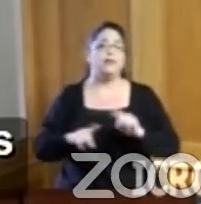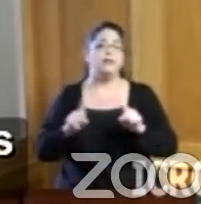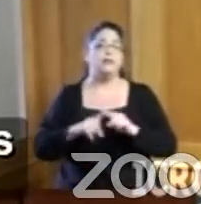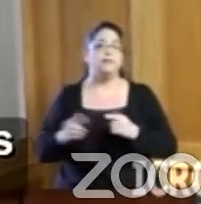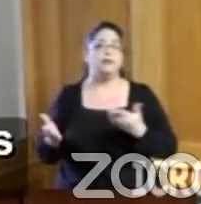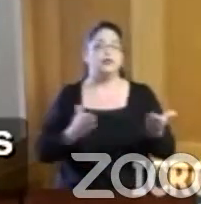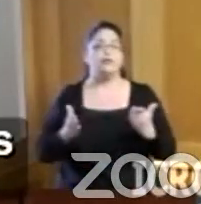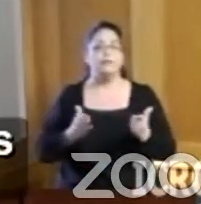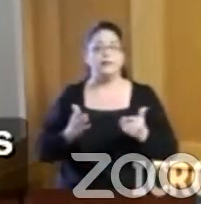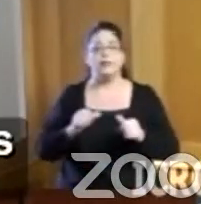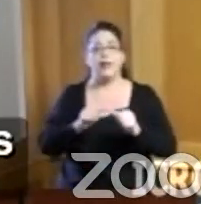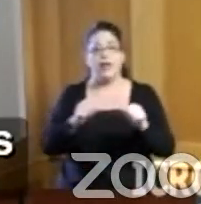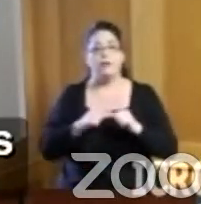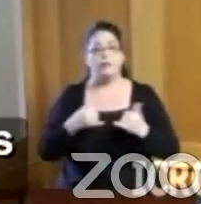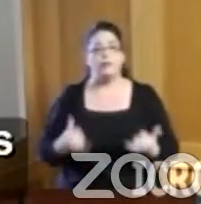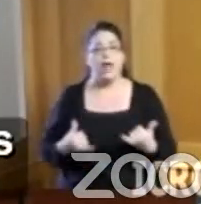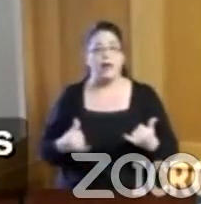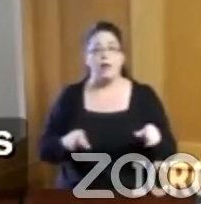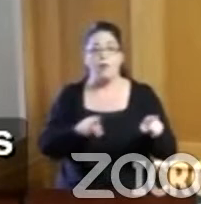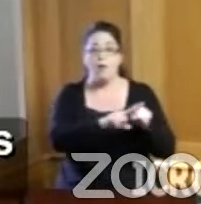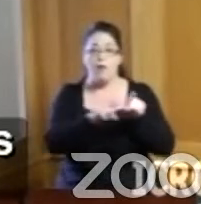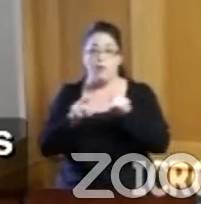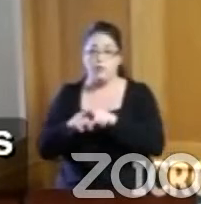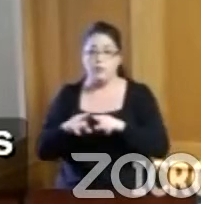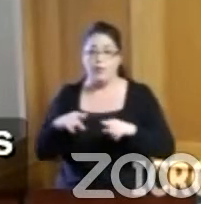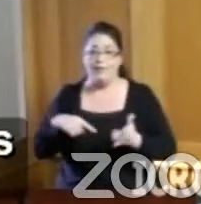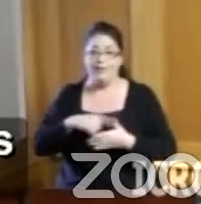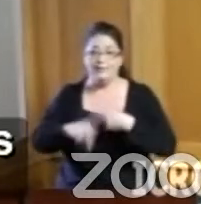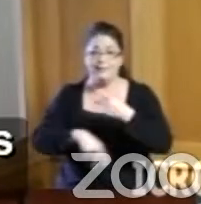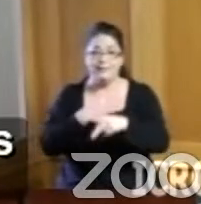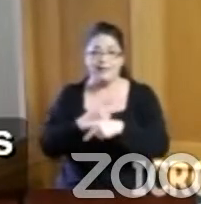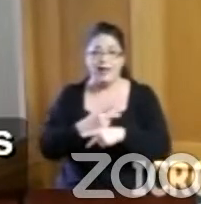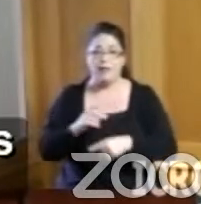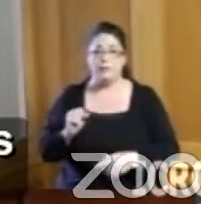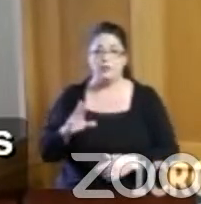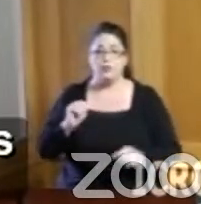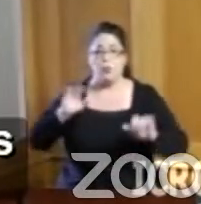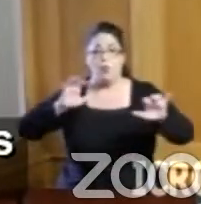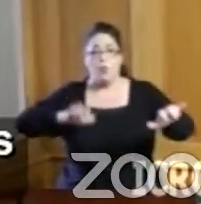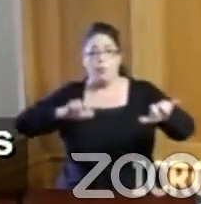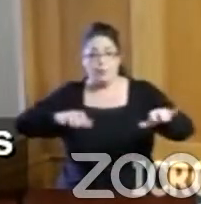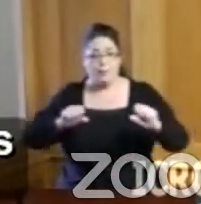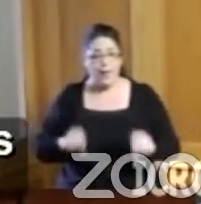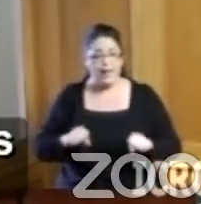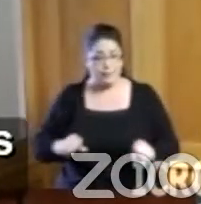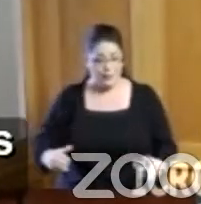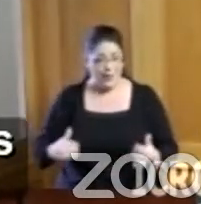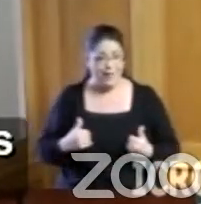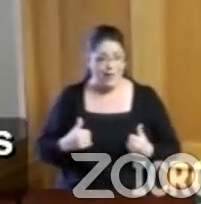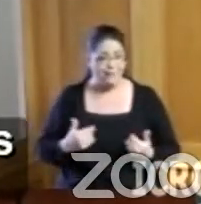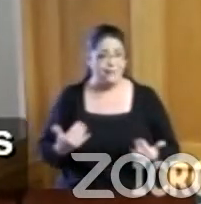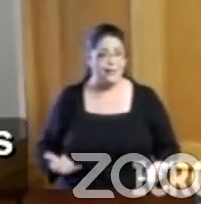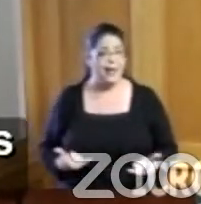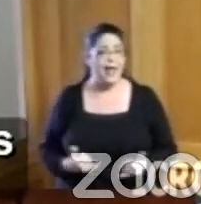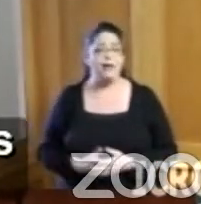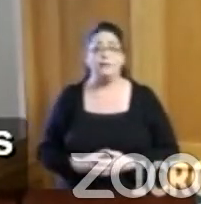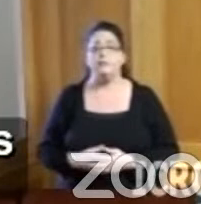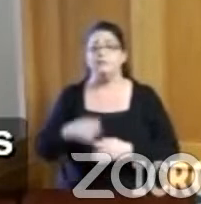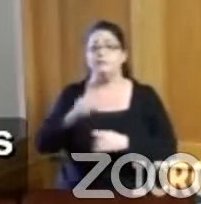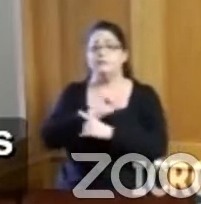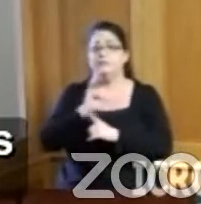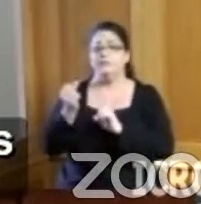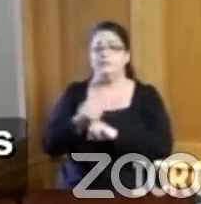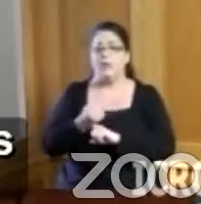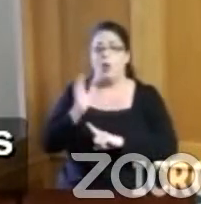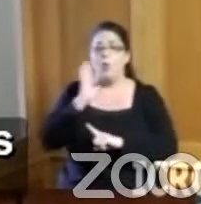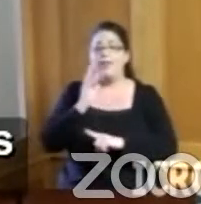now. We also know with this type of a storm intensity that we have, it's really a situation that we have a lot